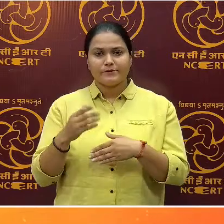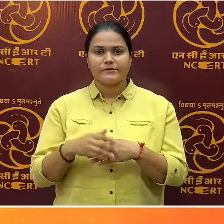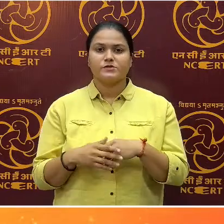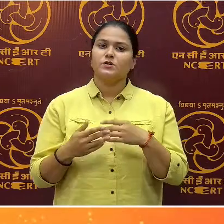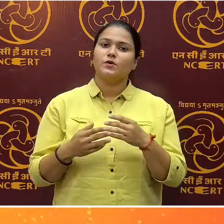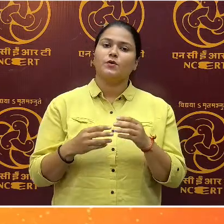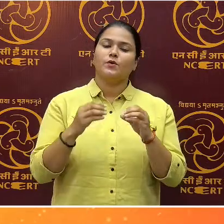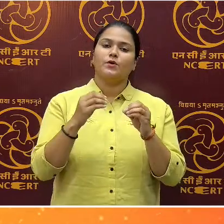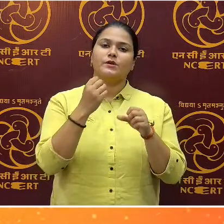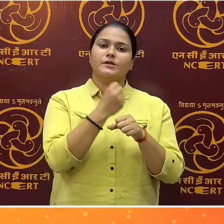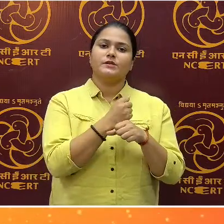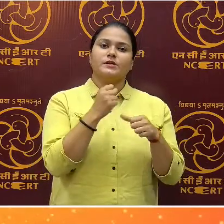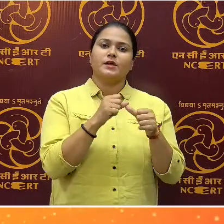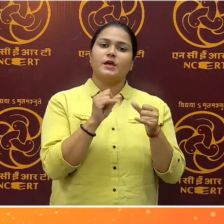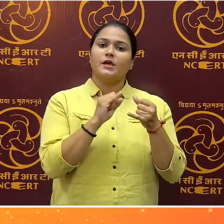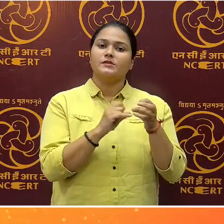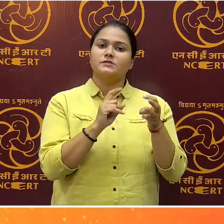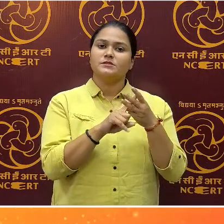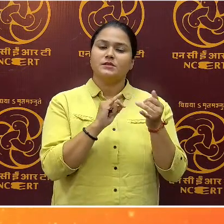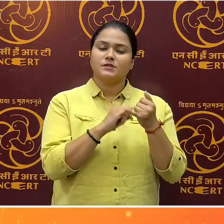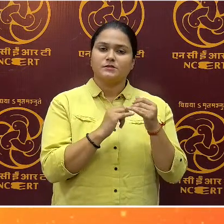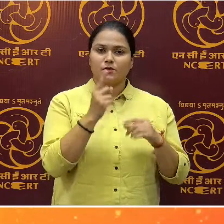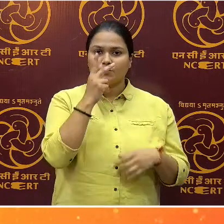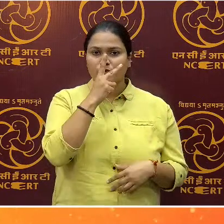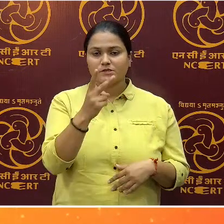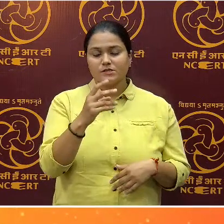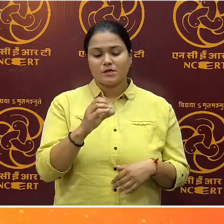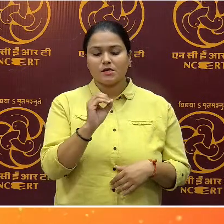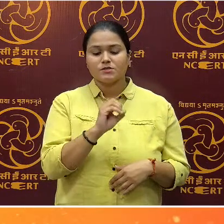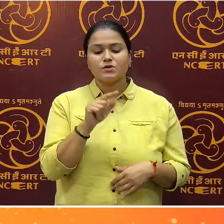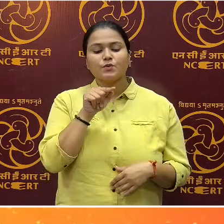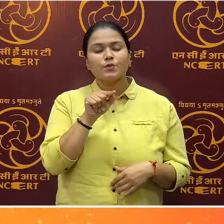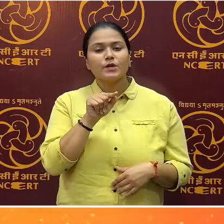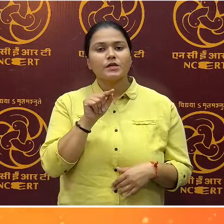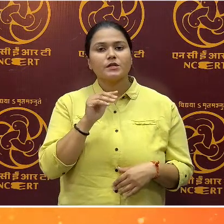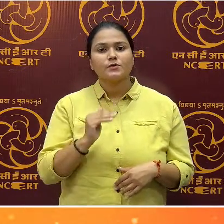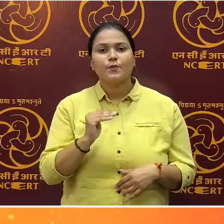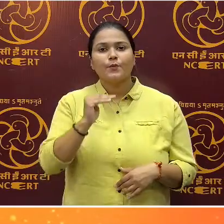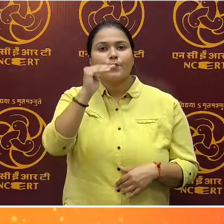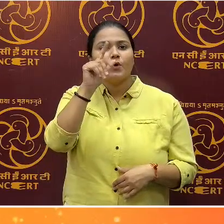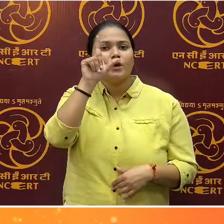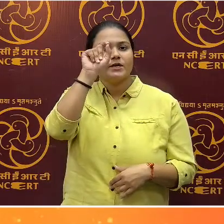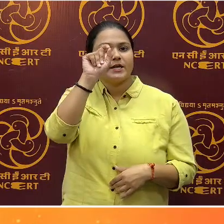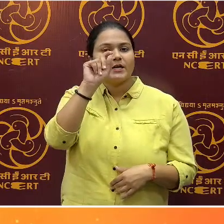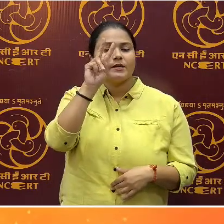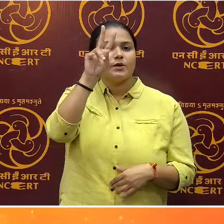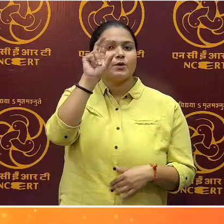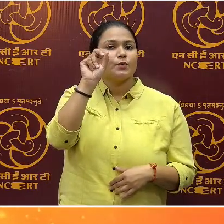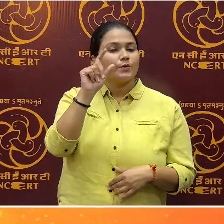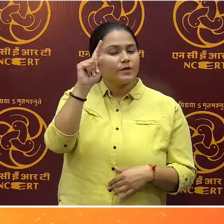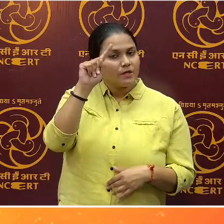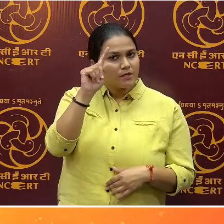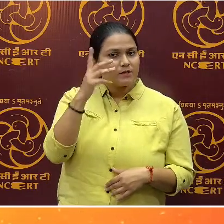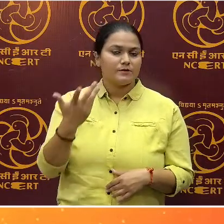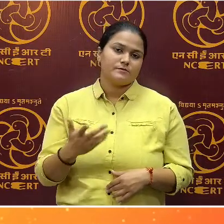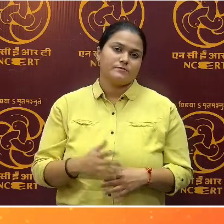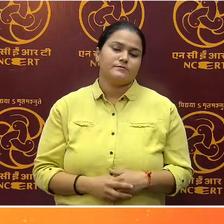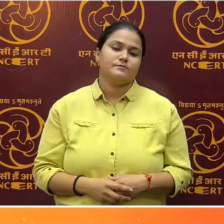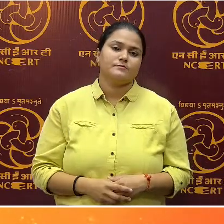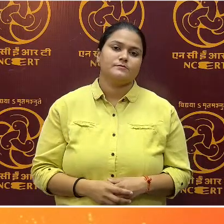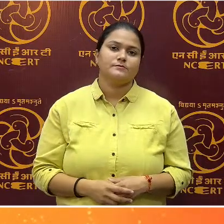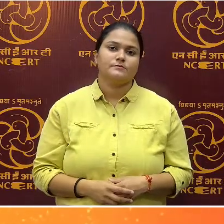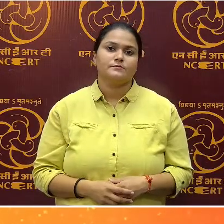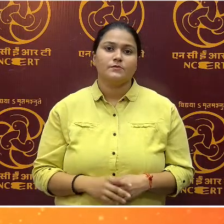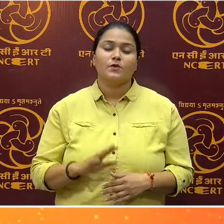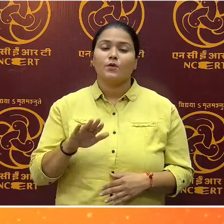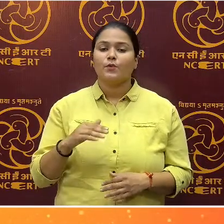it was 0 degrees Celsius to 10 degree, 20, 30 degree. Right? Yes.